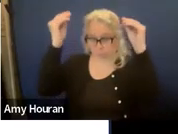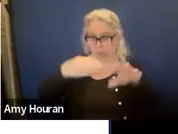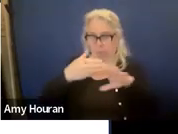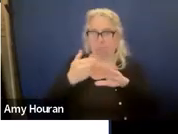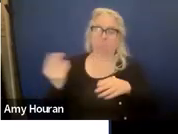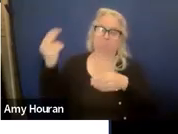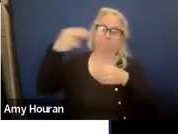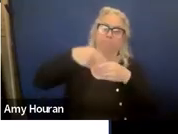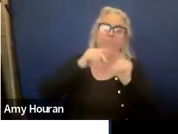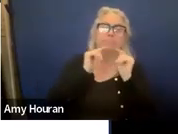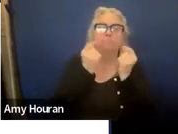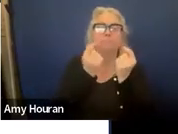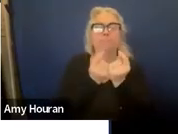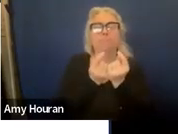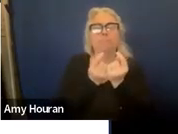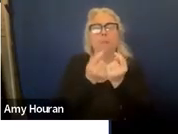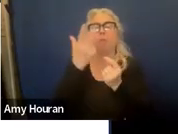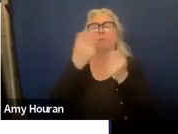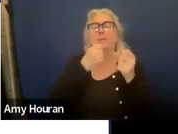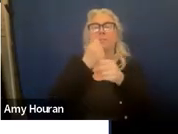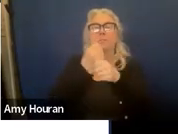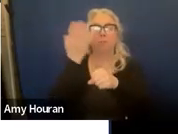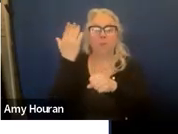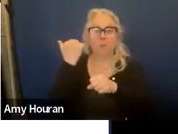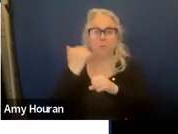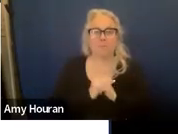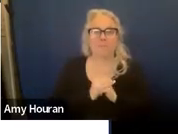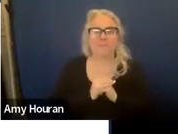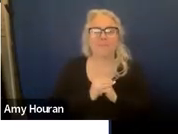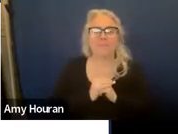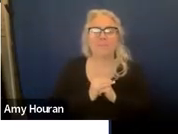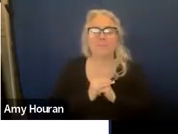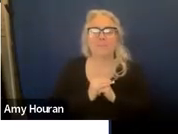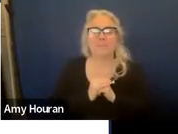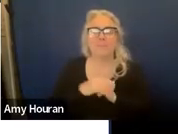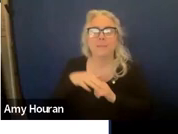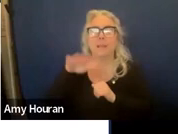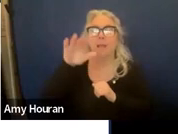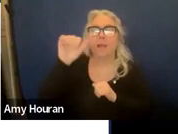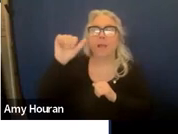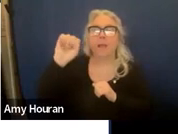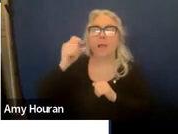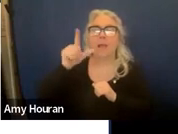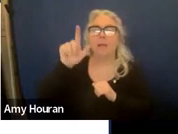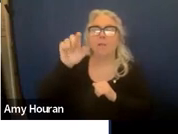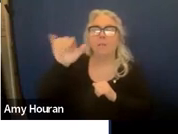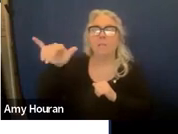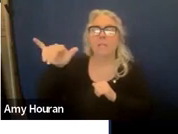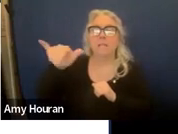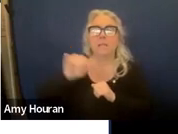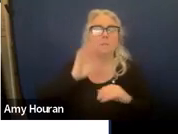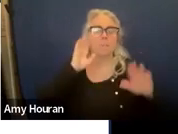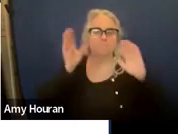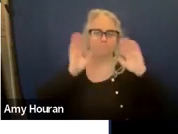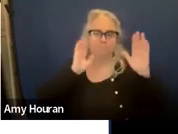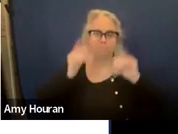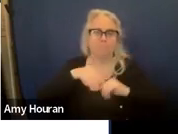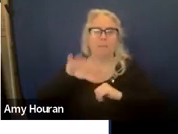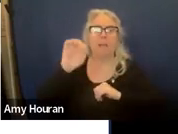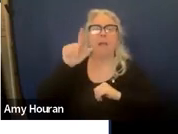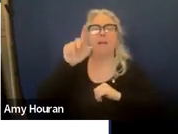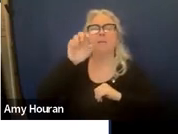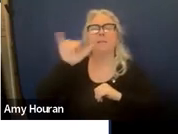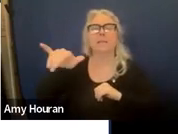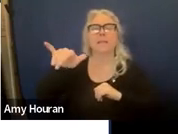the team 3 years ago. And Ashley. Hi, everybody. I'm Ashley